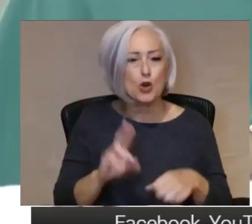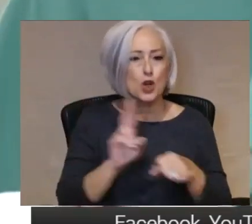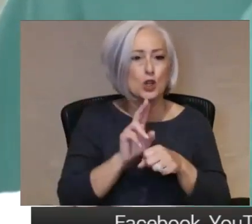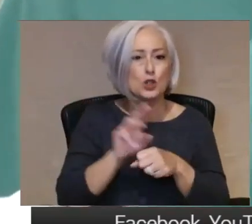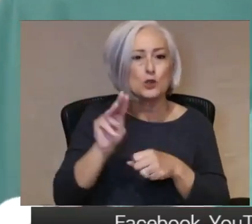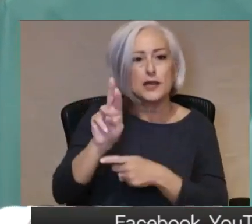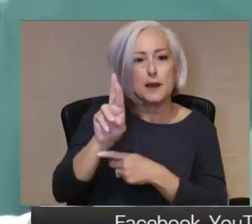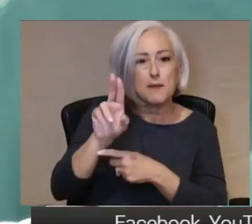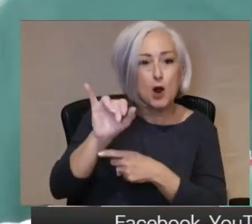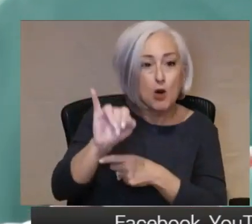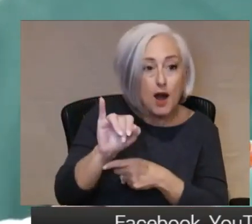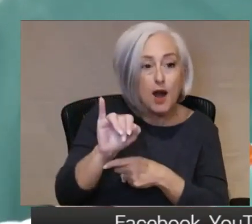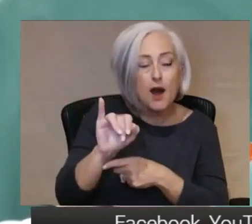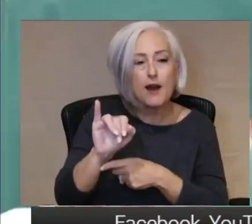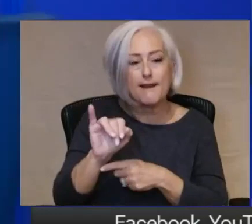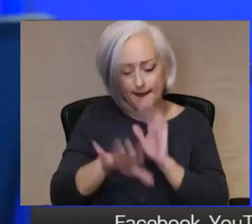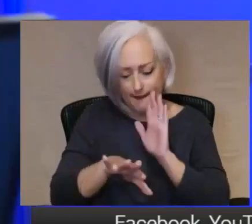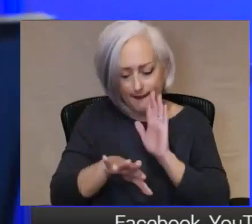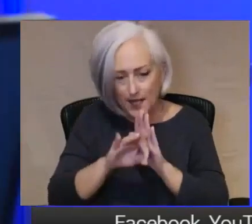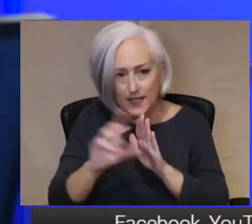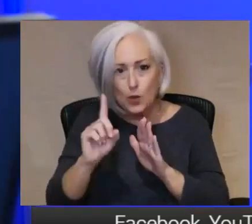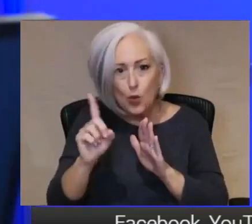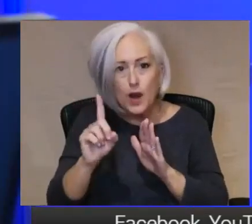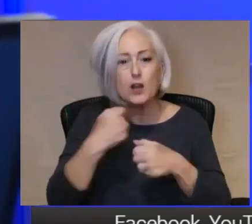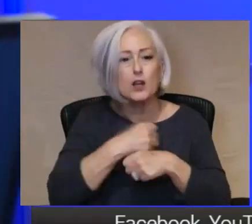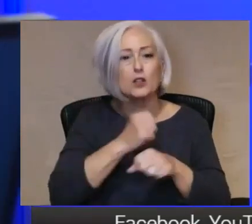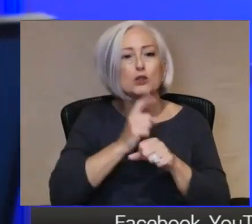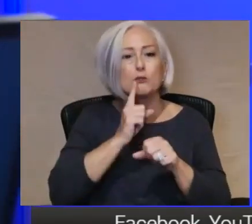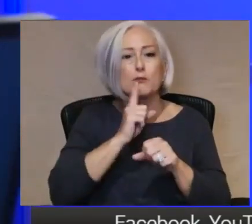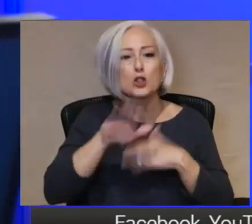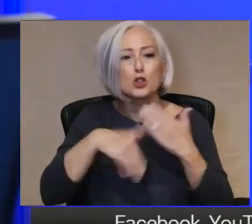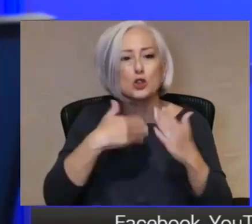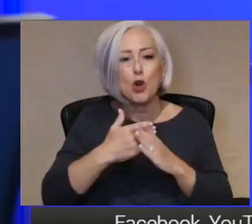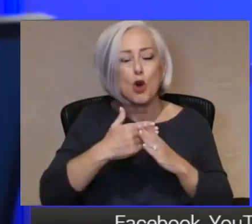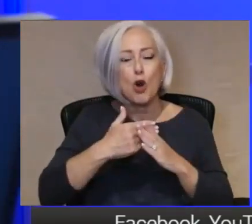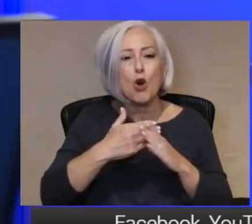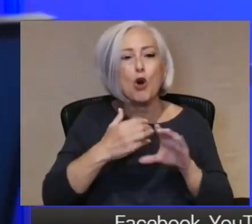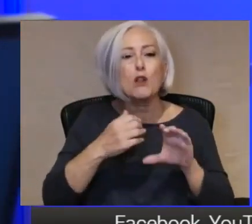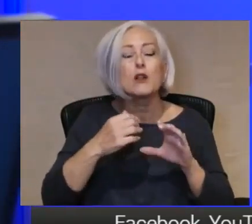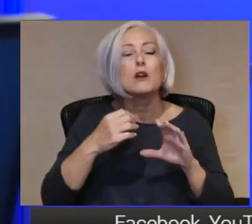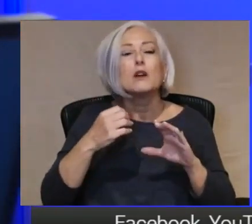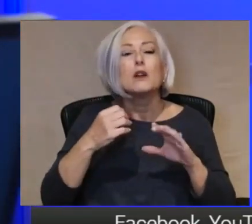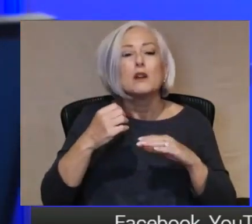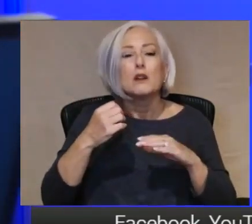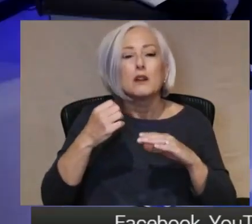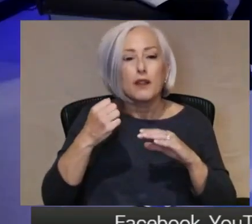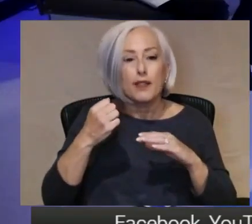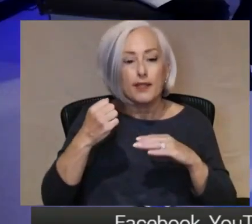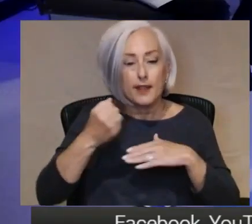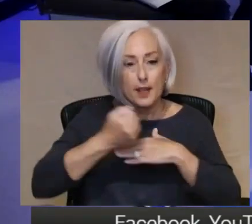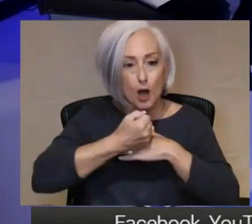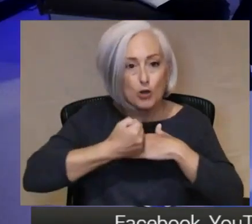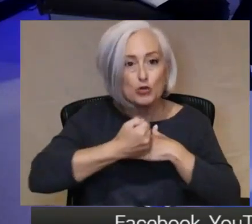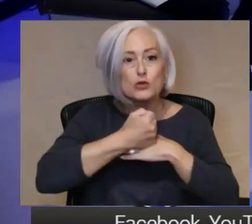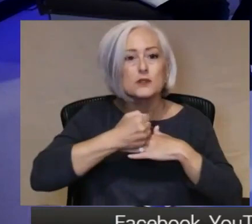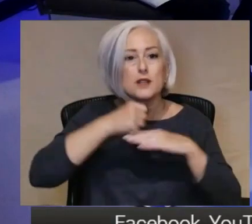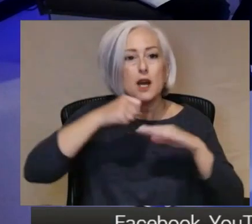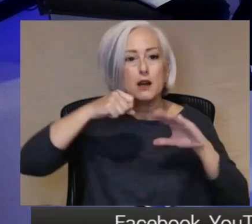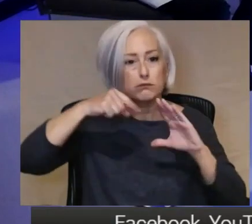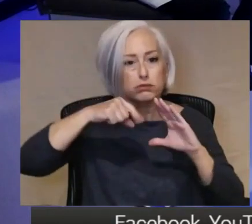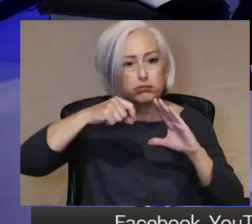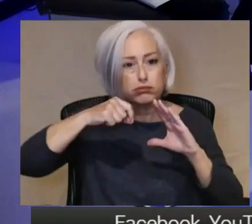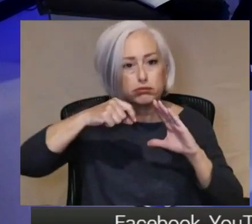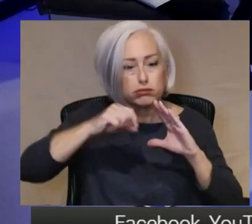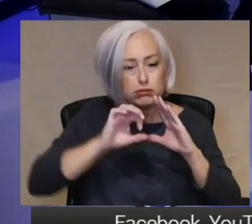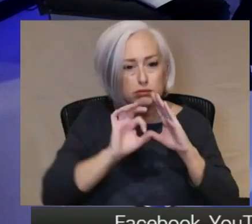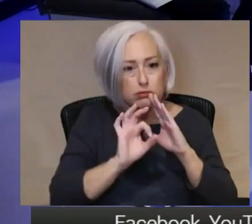can actually get all the ultrasound waves in one little spot, and that's been the big change. You know, so I've tried to be the Patrick Mahomes of fly